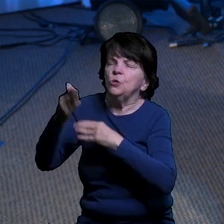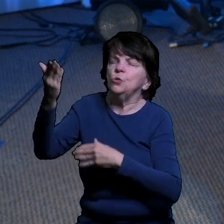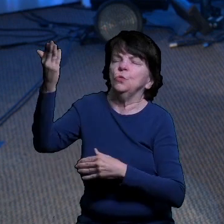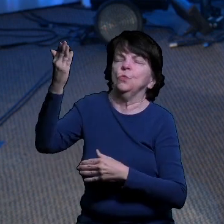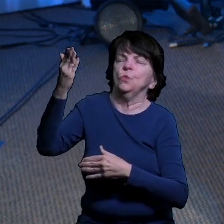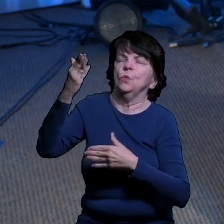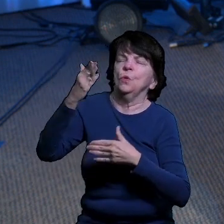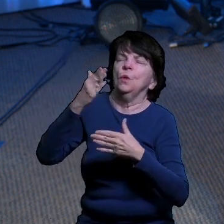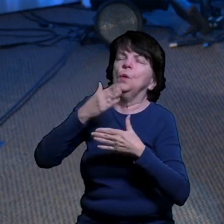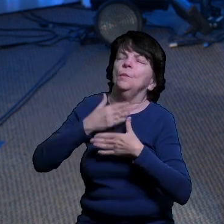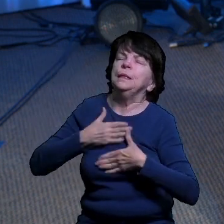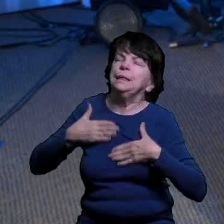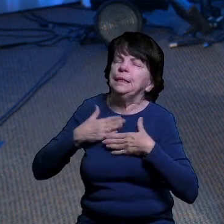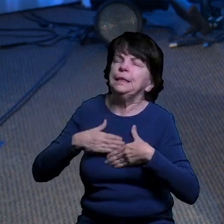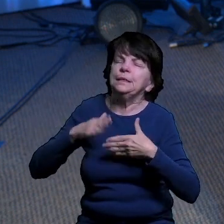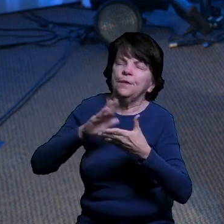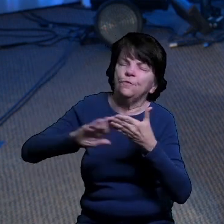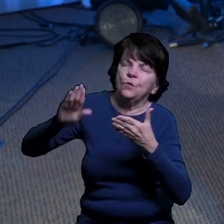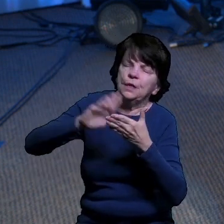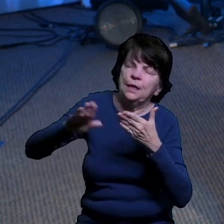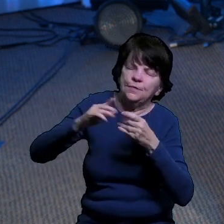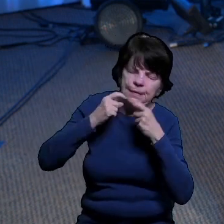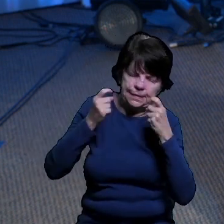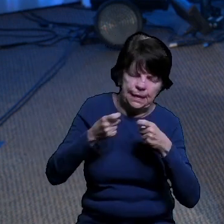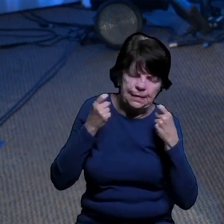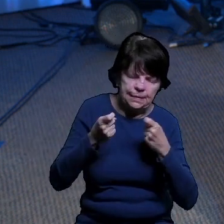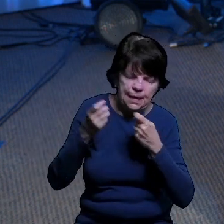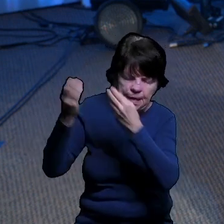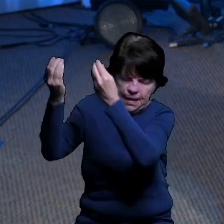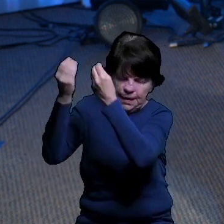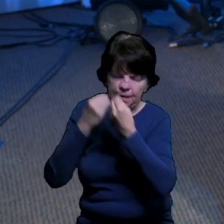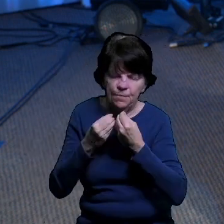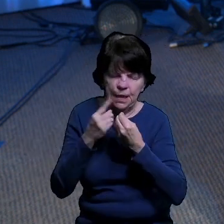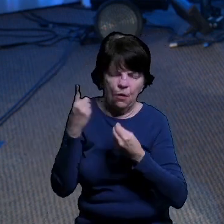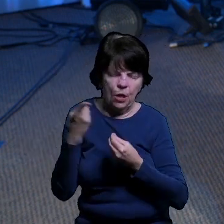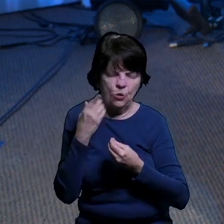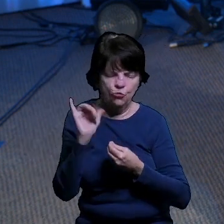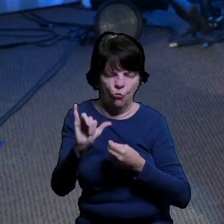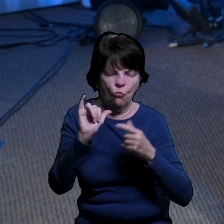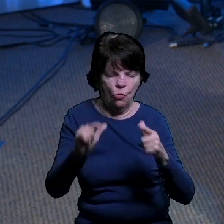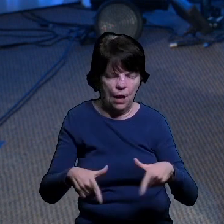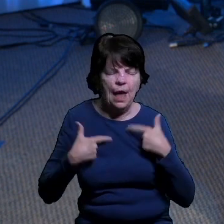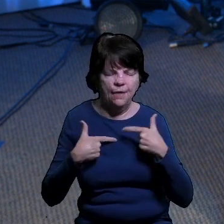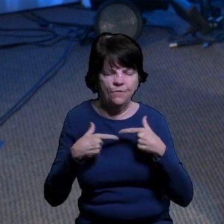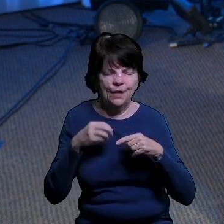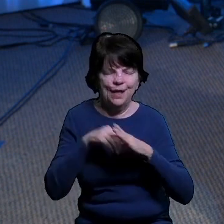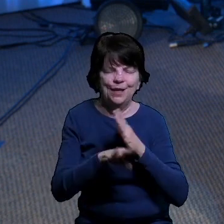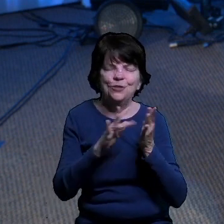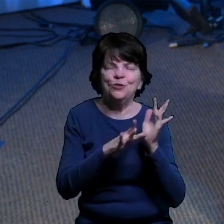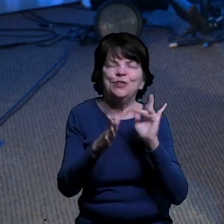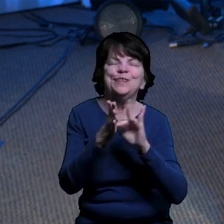me of my sins and give me eternal life. In Jesus' name,